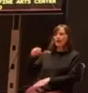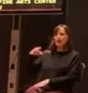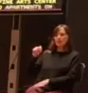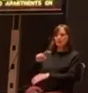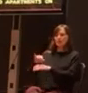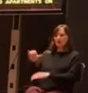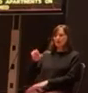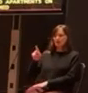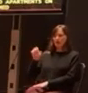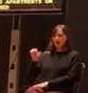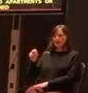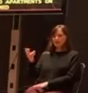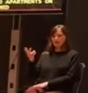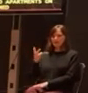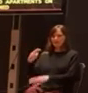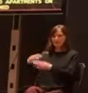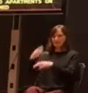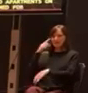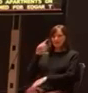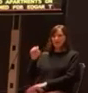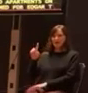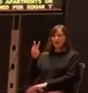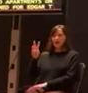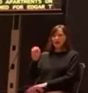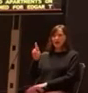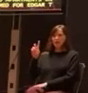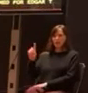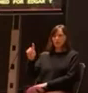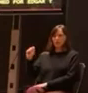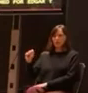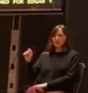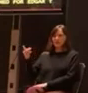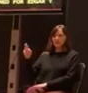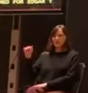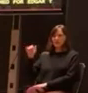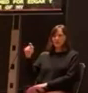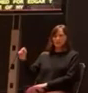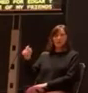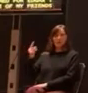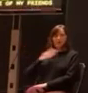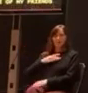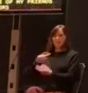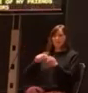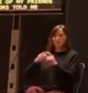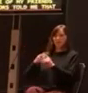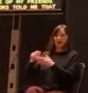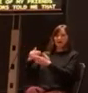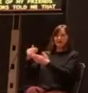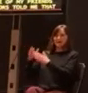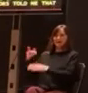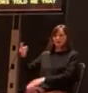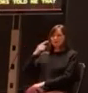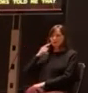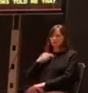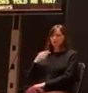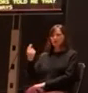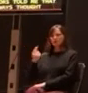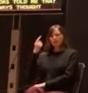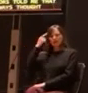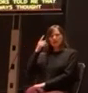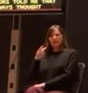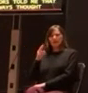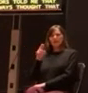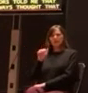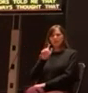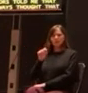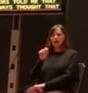T. Pratt. One of my friends and neighbors told me that she had always thought that the Pratt Fine